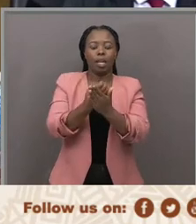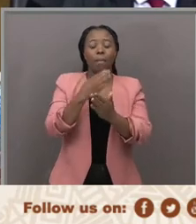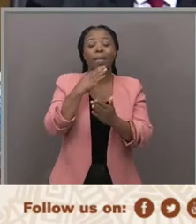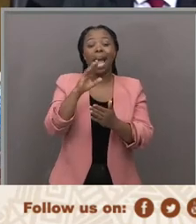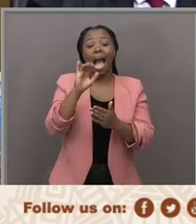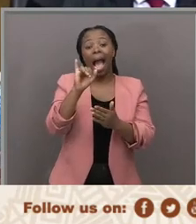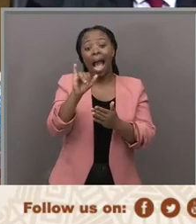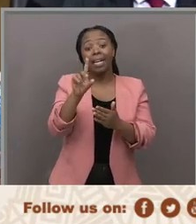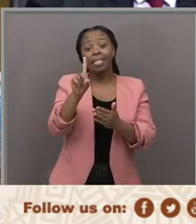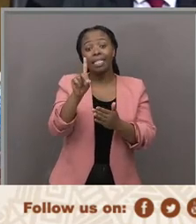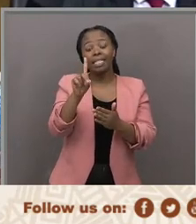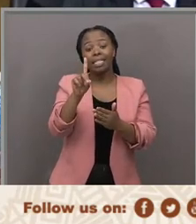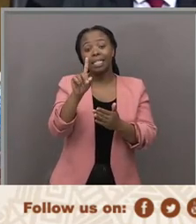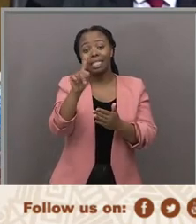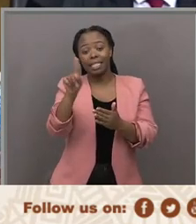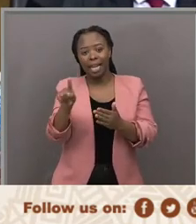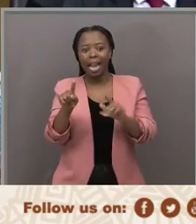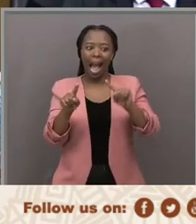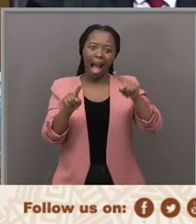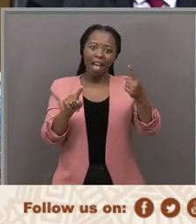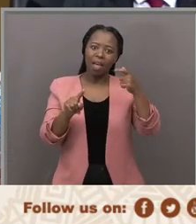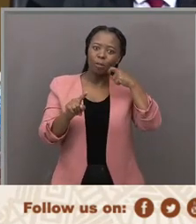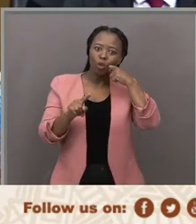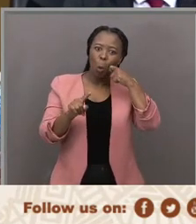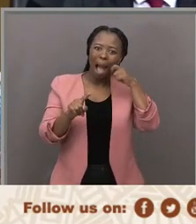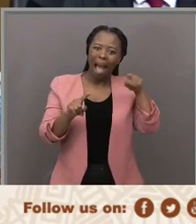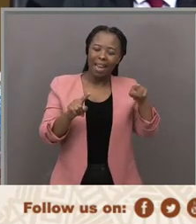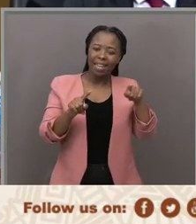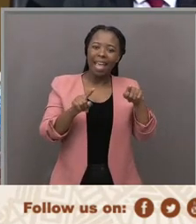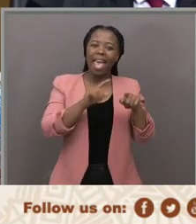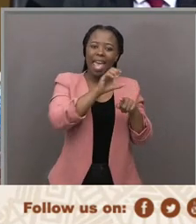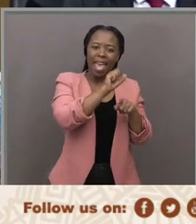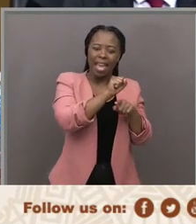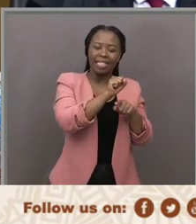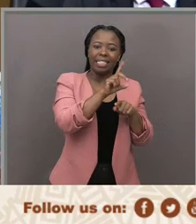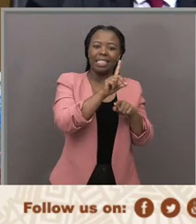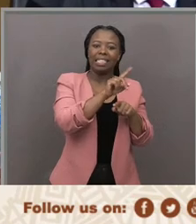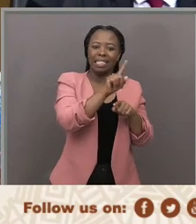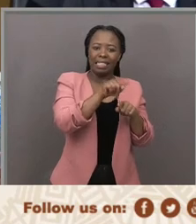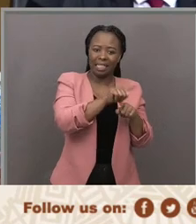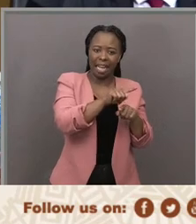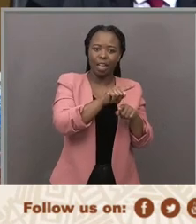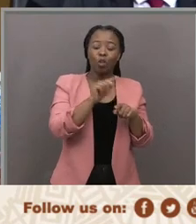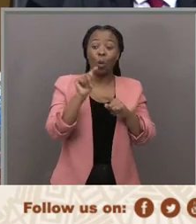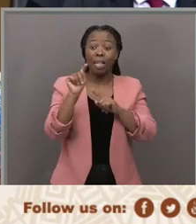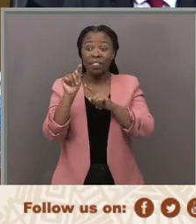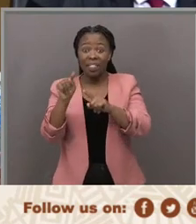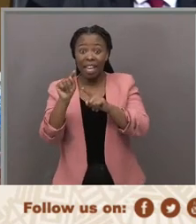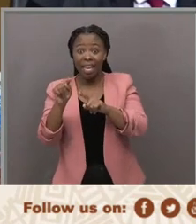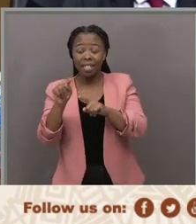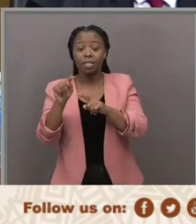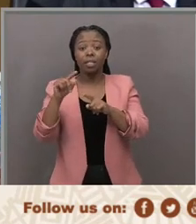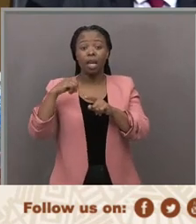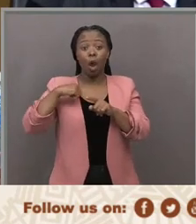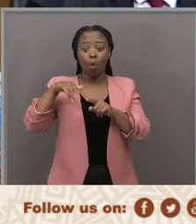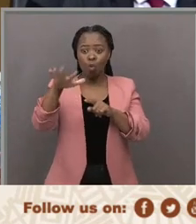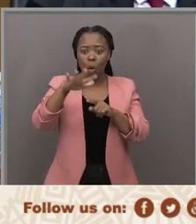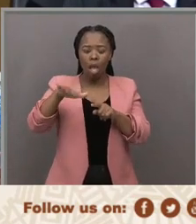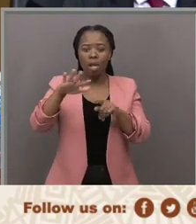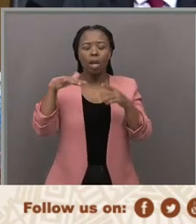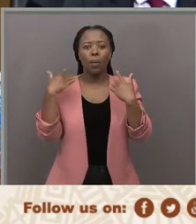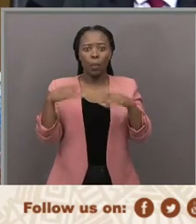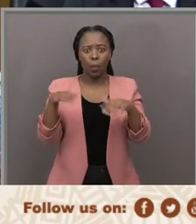an SEZ. That IDZ attracted 1.5 billion rands of investment. It is